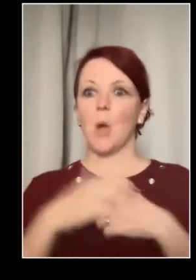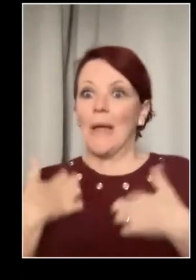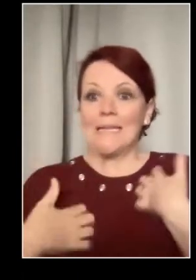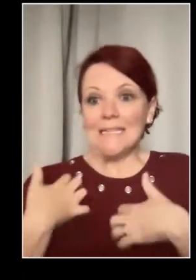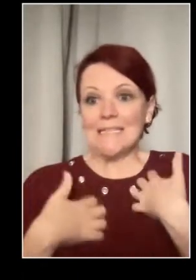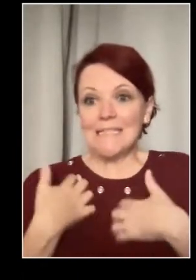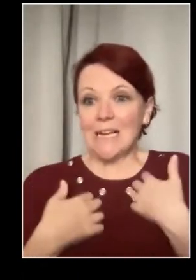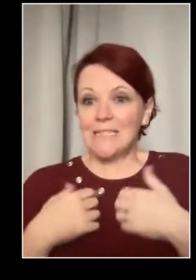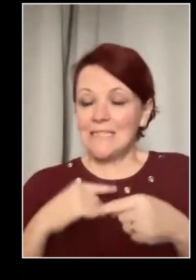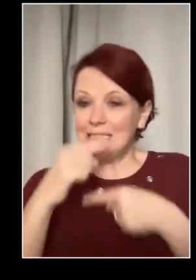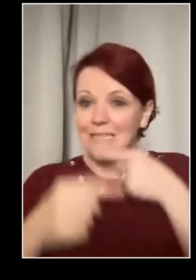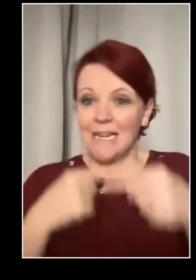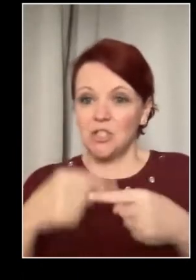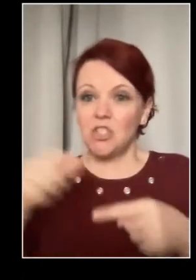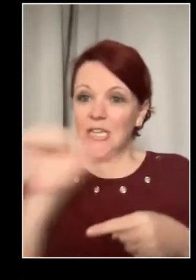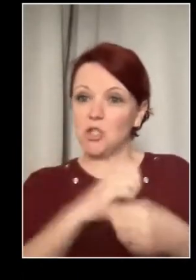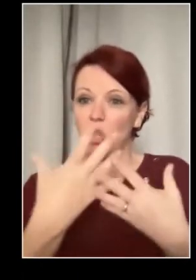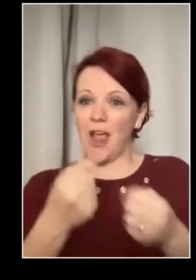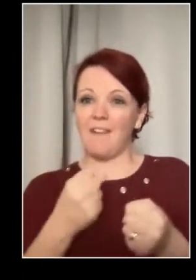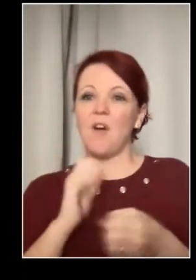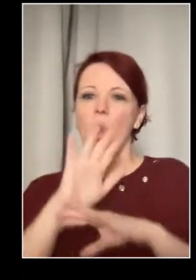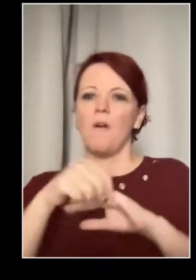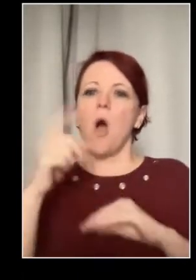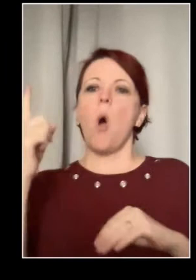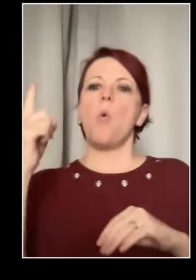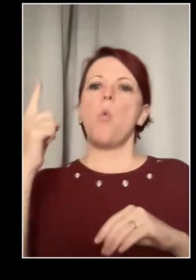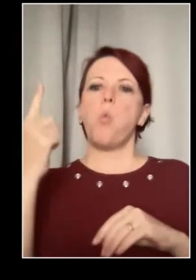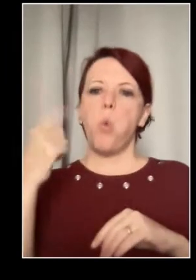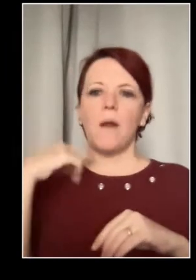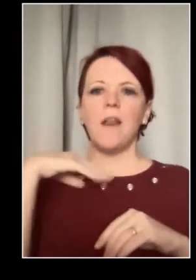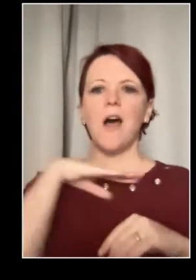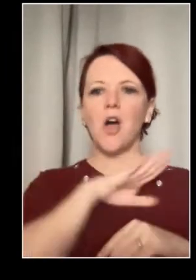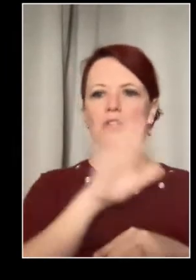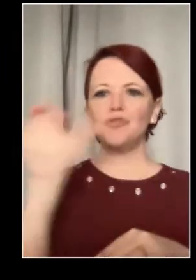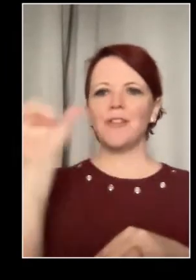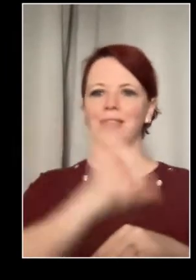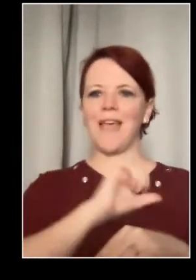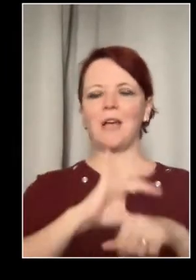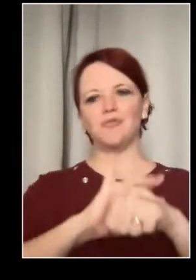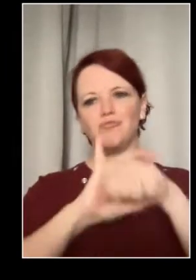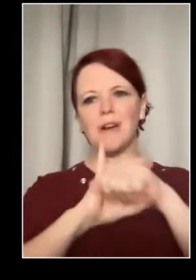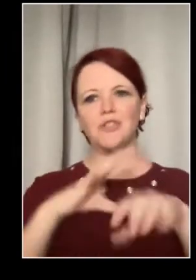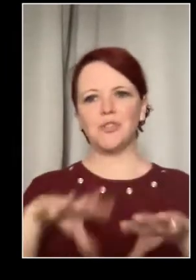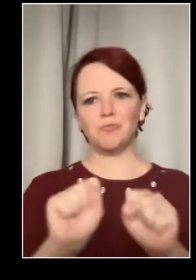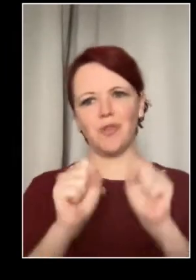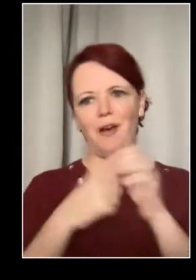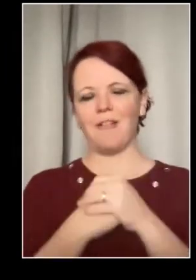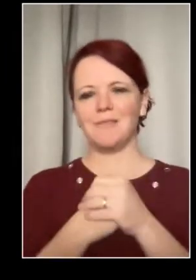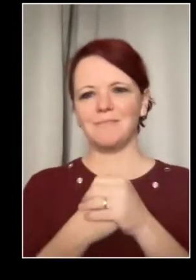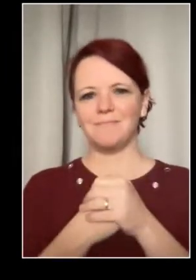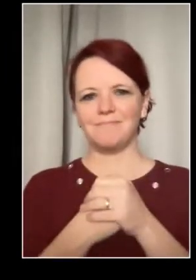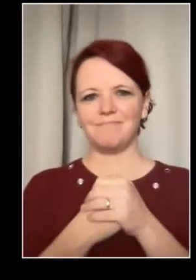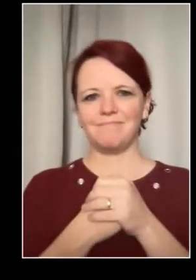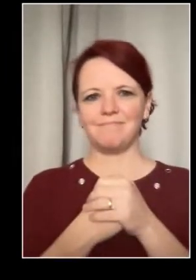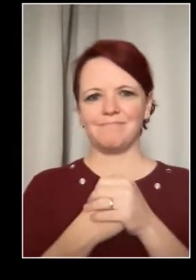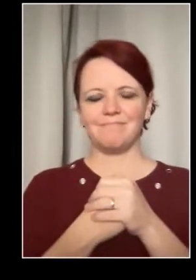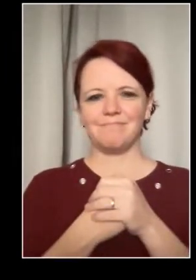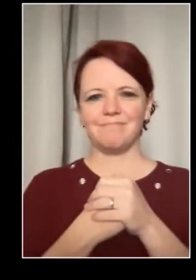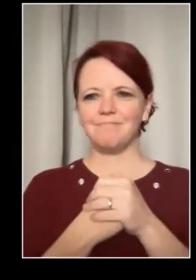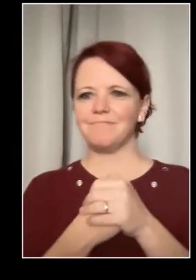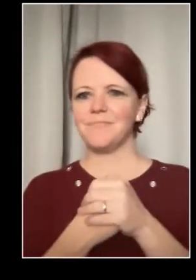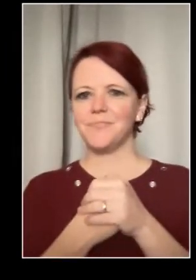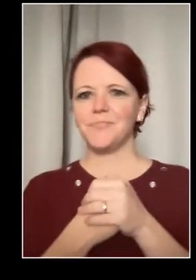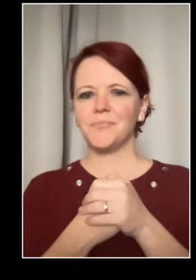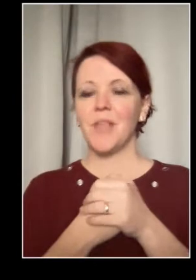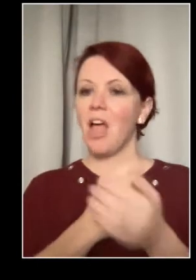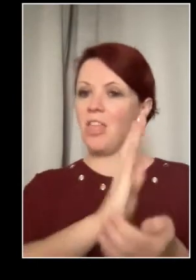early next year. As well as trade-specific apprenticeships offered to over 90% of new joiners, the